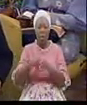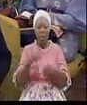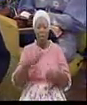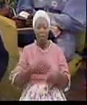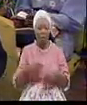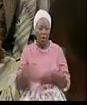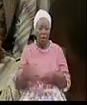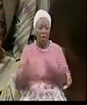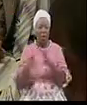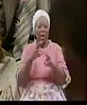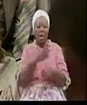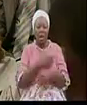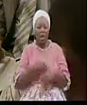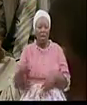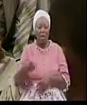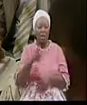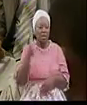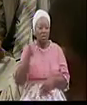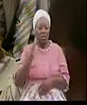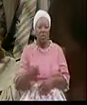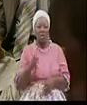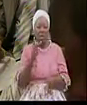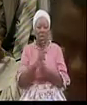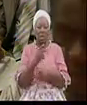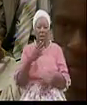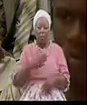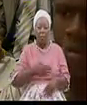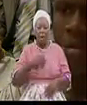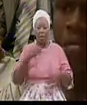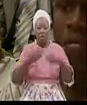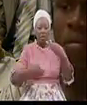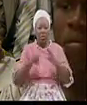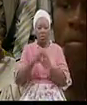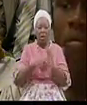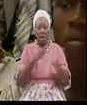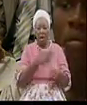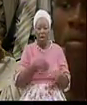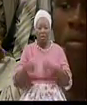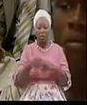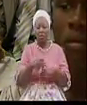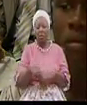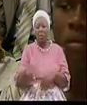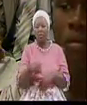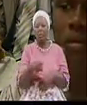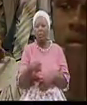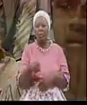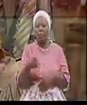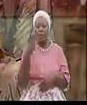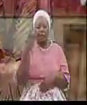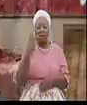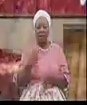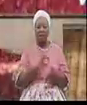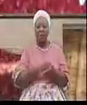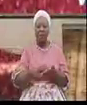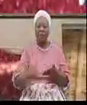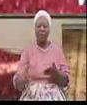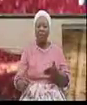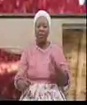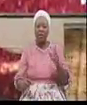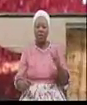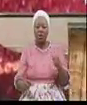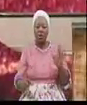statutes, and ye shall keep my judgment and do them. Look at